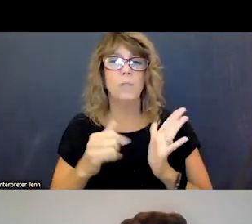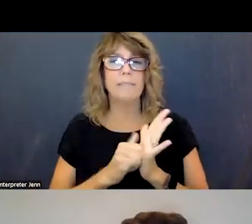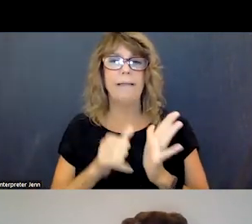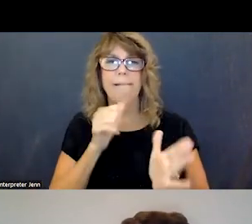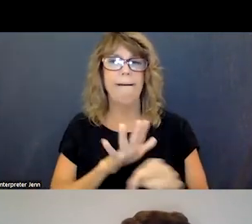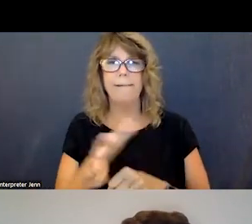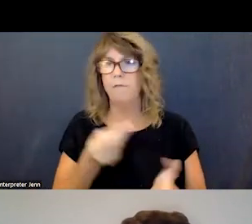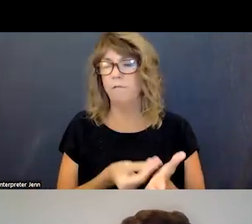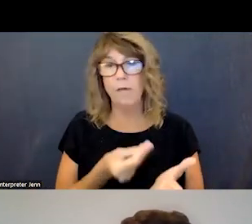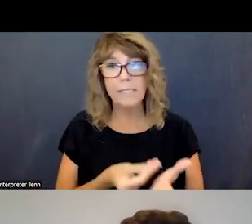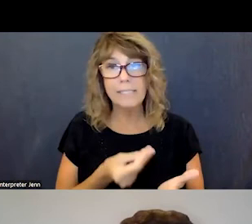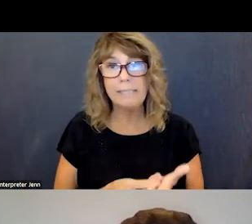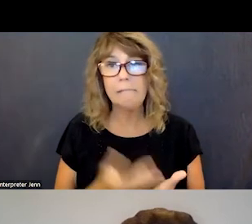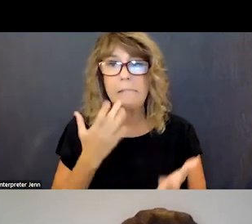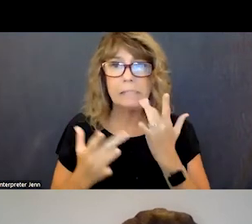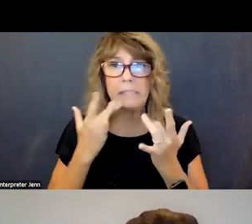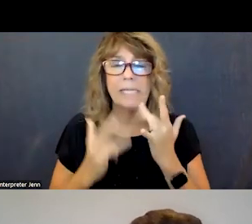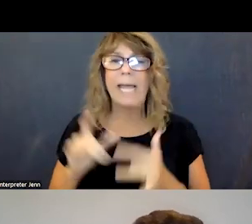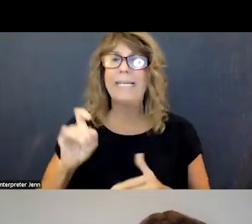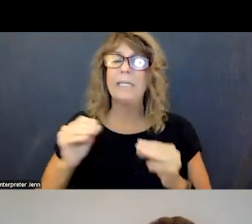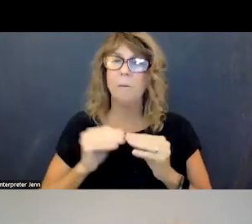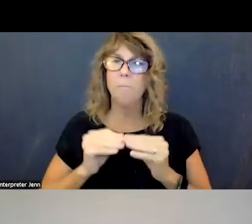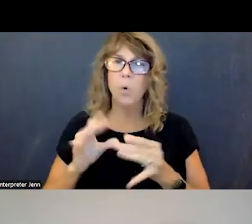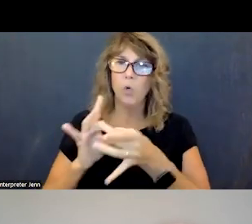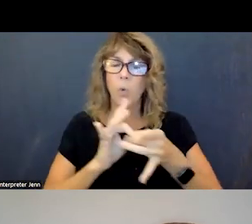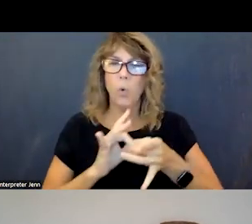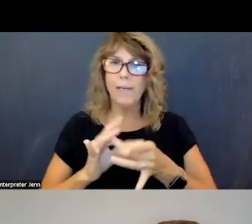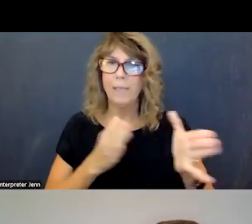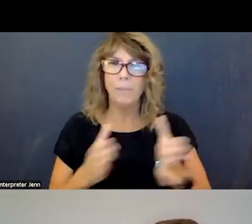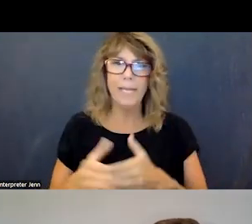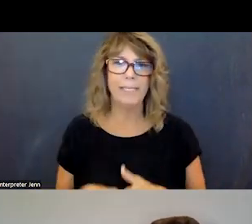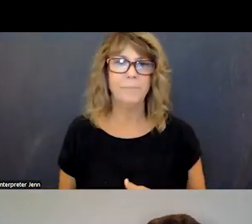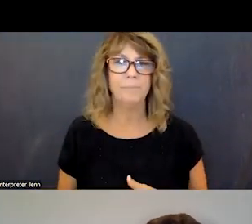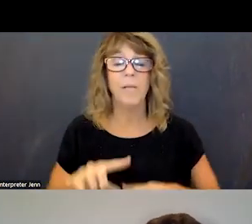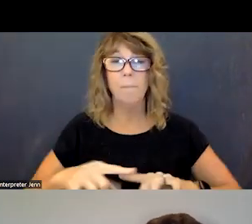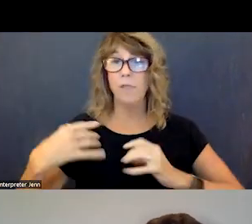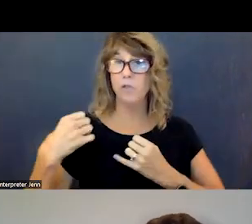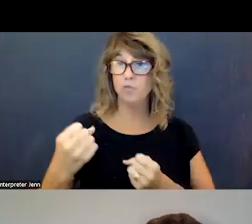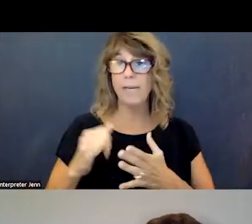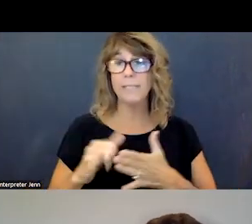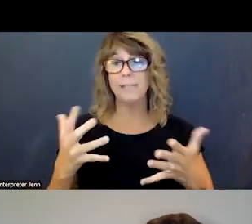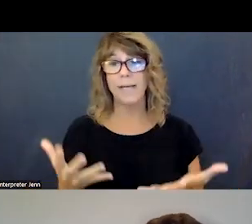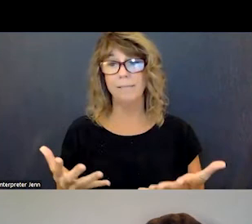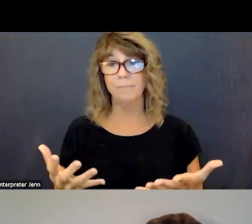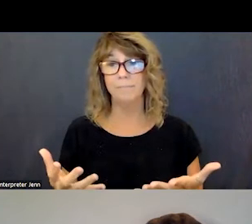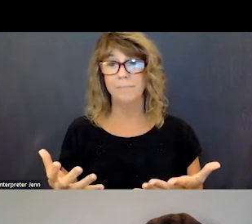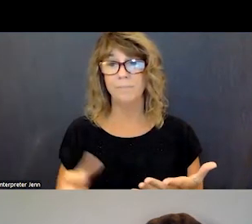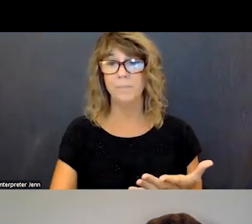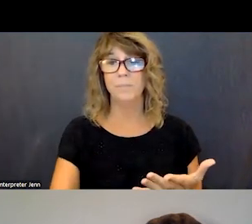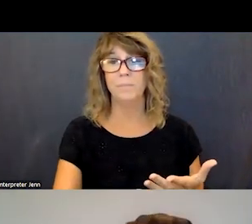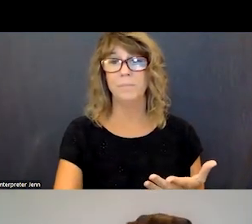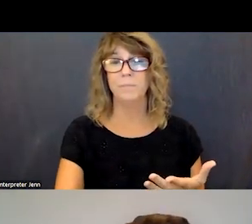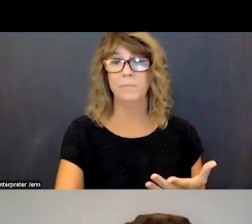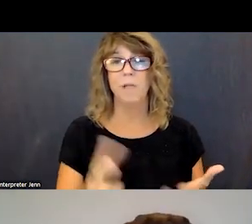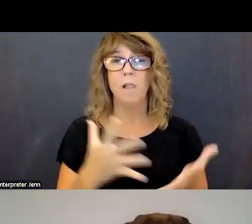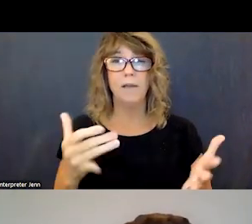and a request for more coordinated planning. The primary strengths were that a lot of this led to